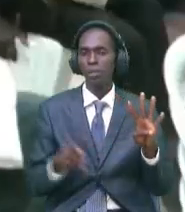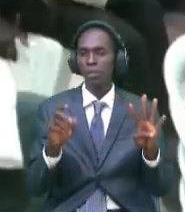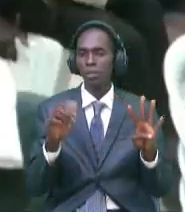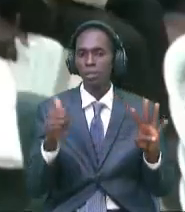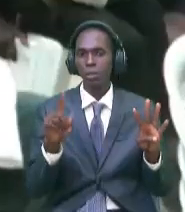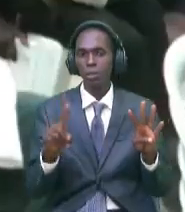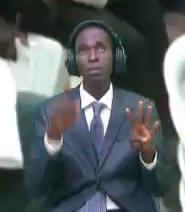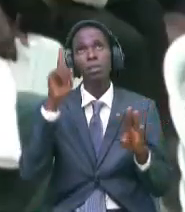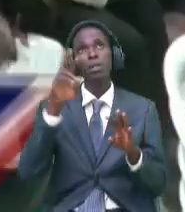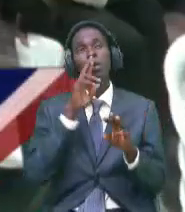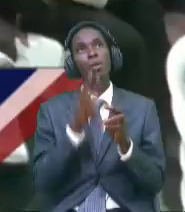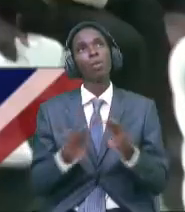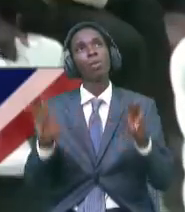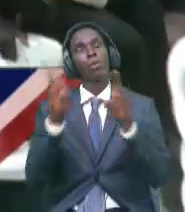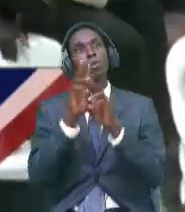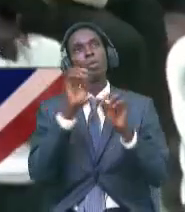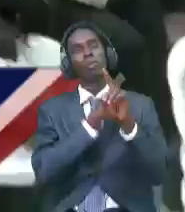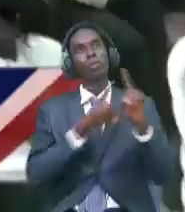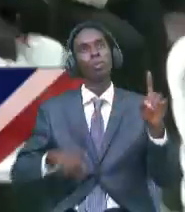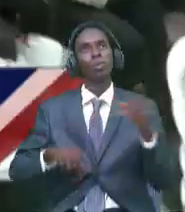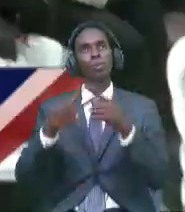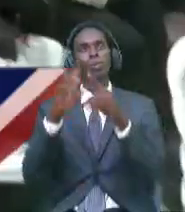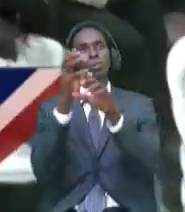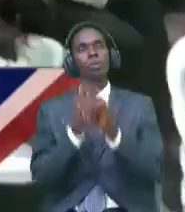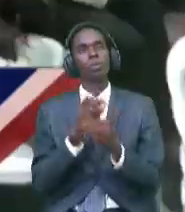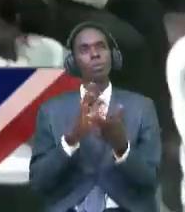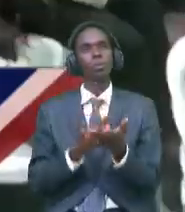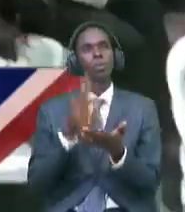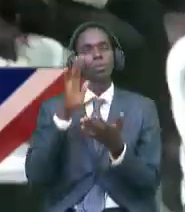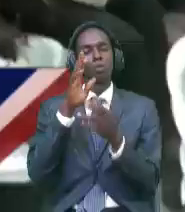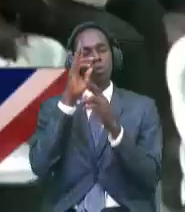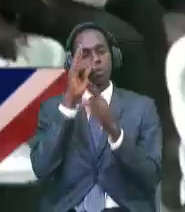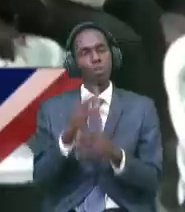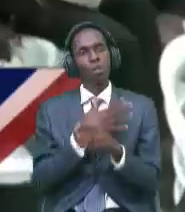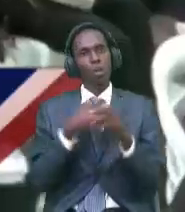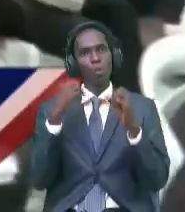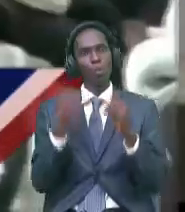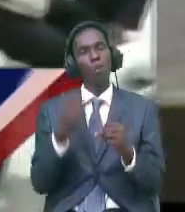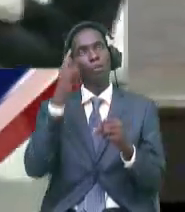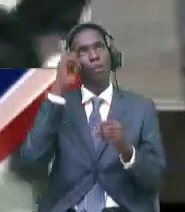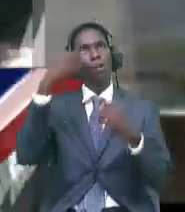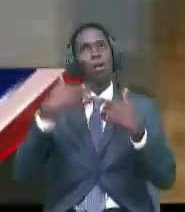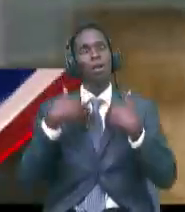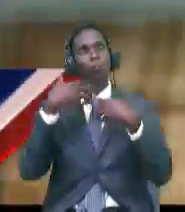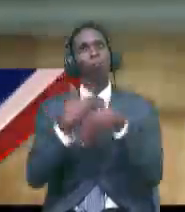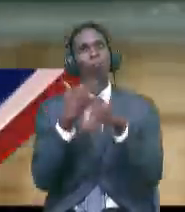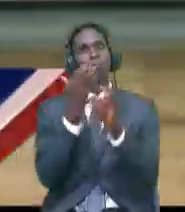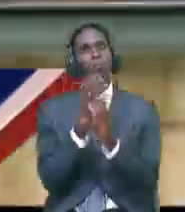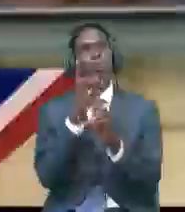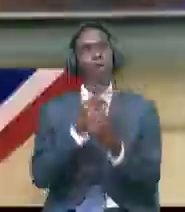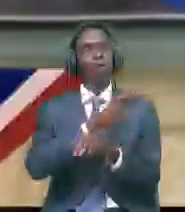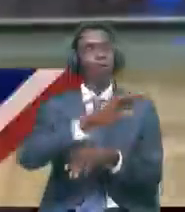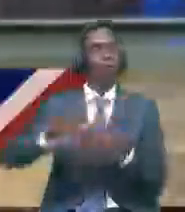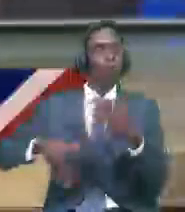to receive glory and honor and power. For thou hast created all things,